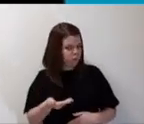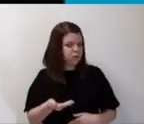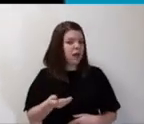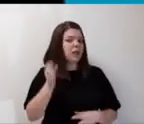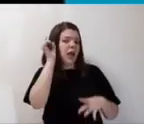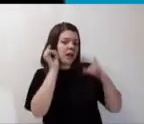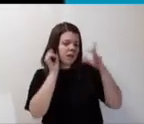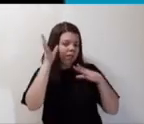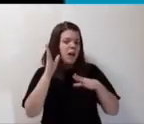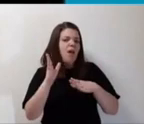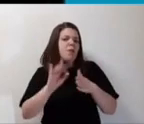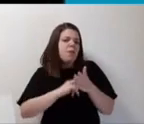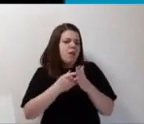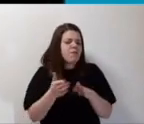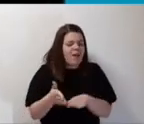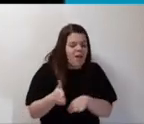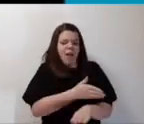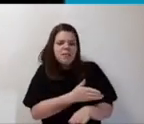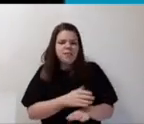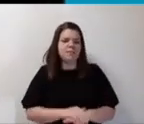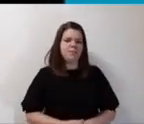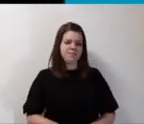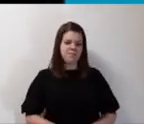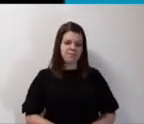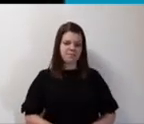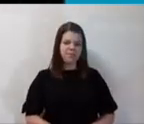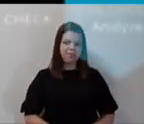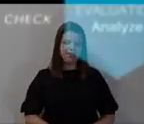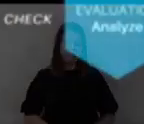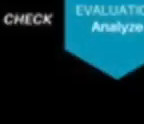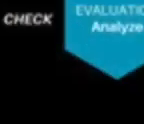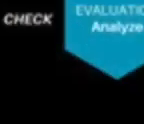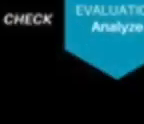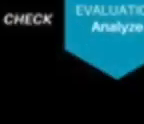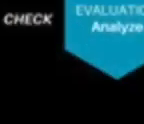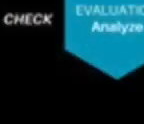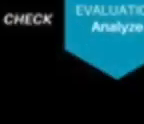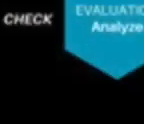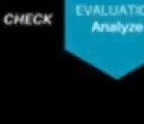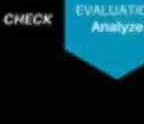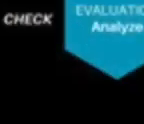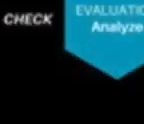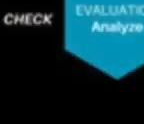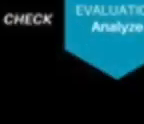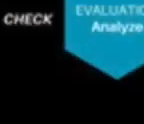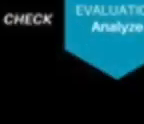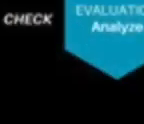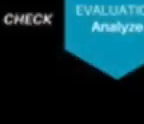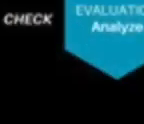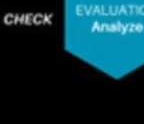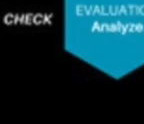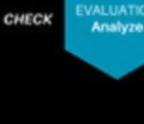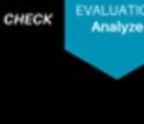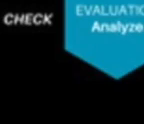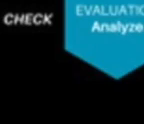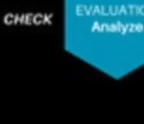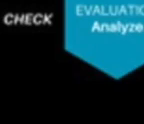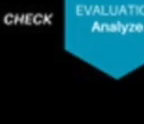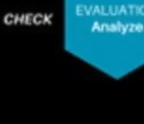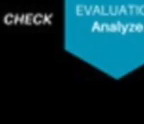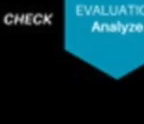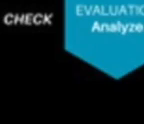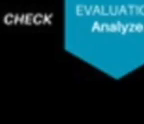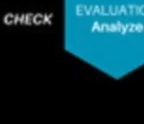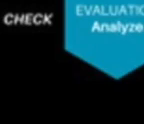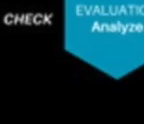measurement, evaluating, creating activities again, or reiterating on them if the introspective of